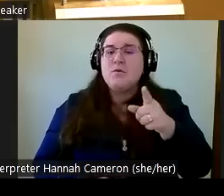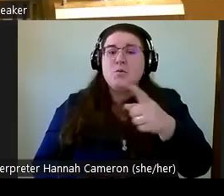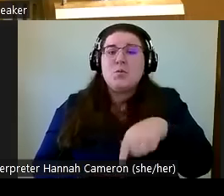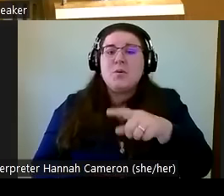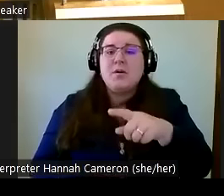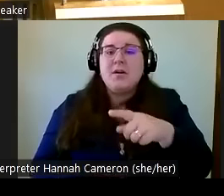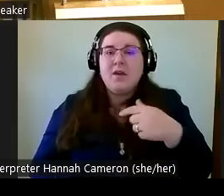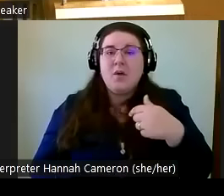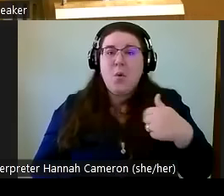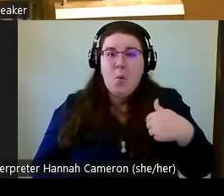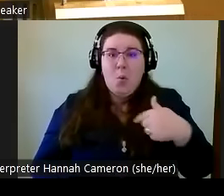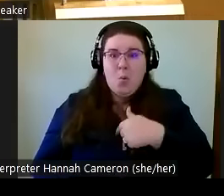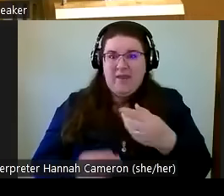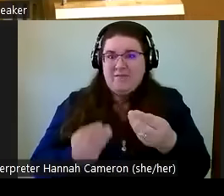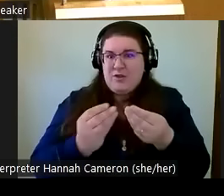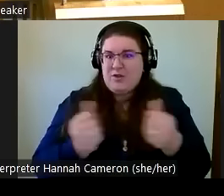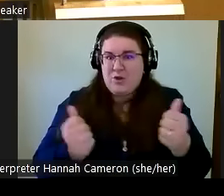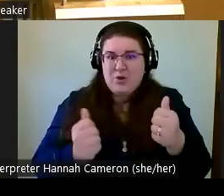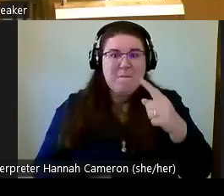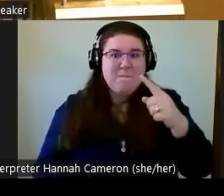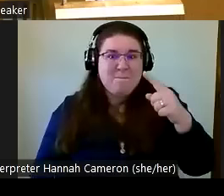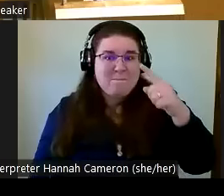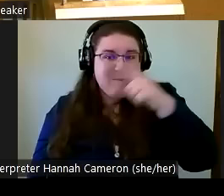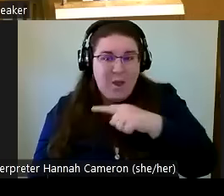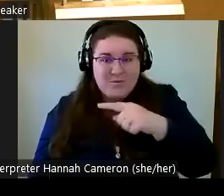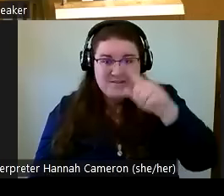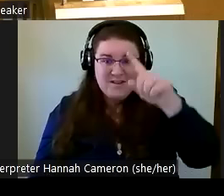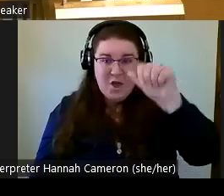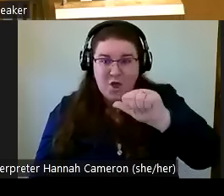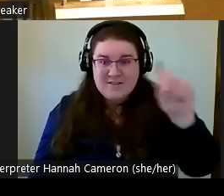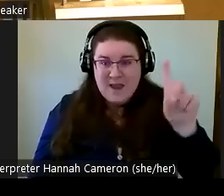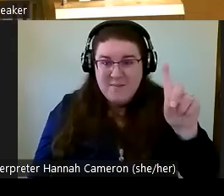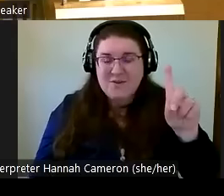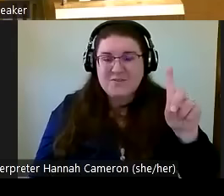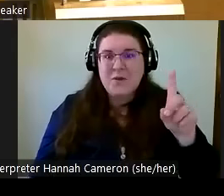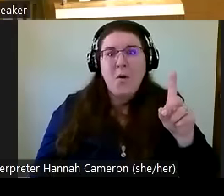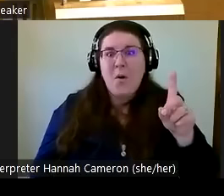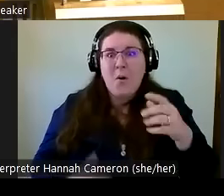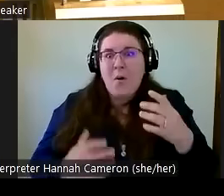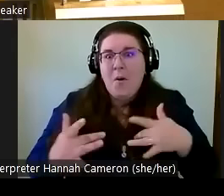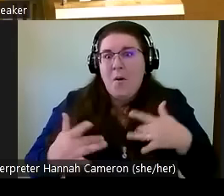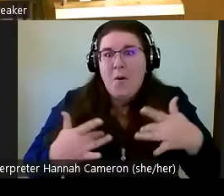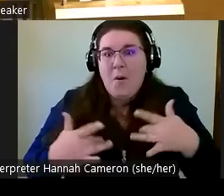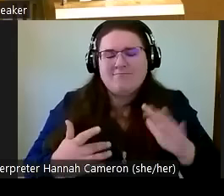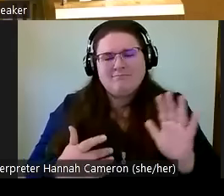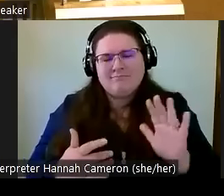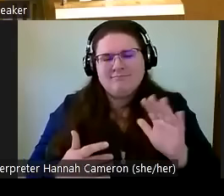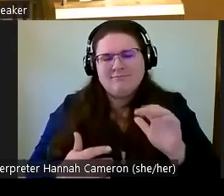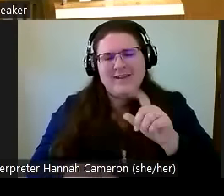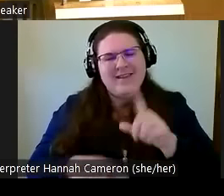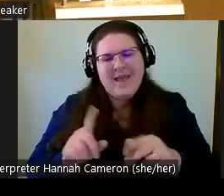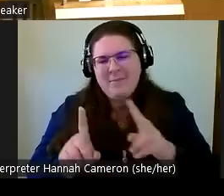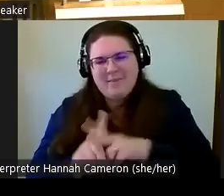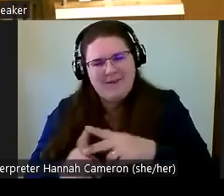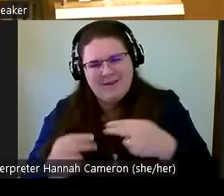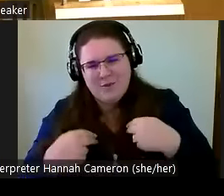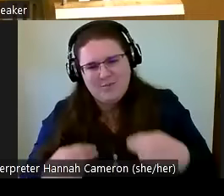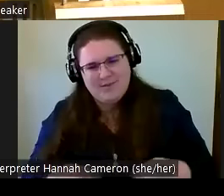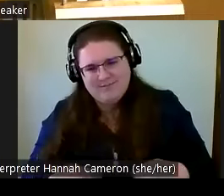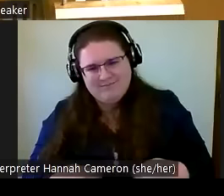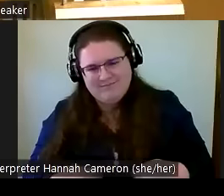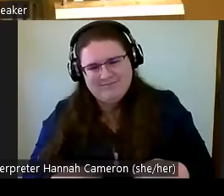because we've done it hundreds of times and it very rarely translates to humans. But looking at mouse models of disease can help tell us things.